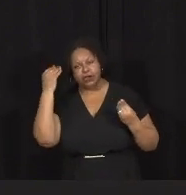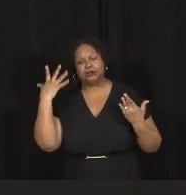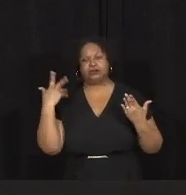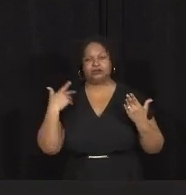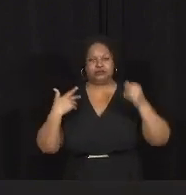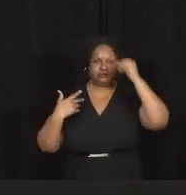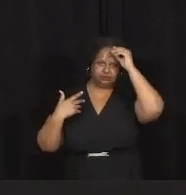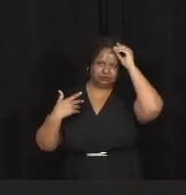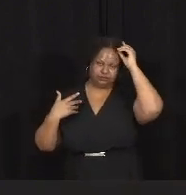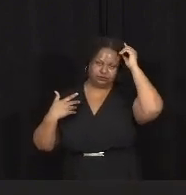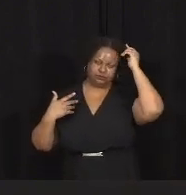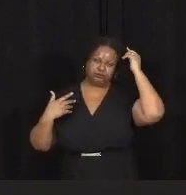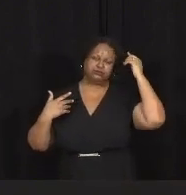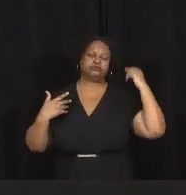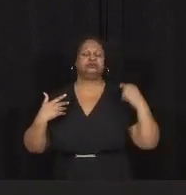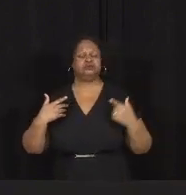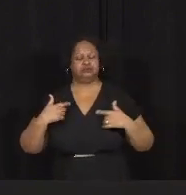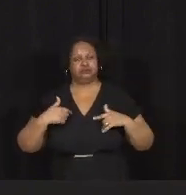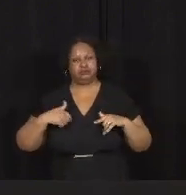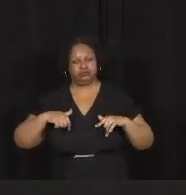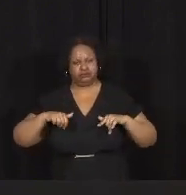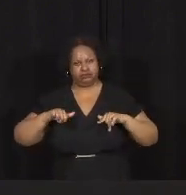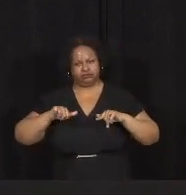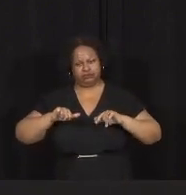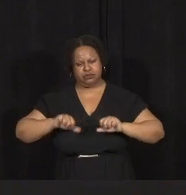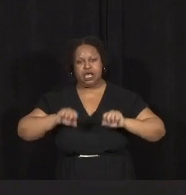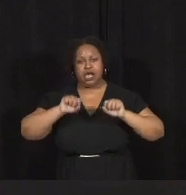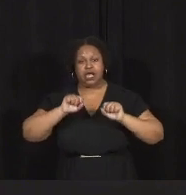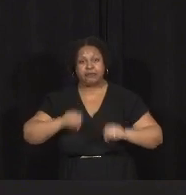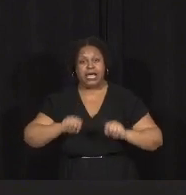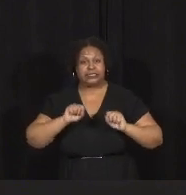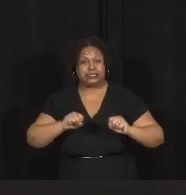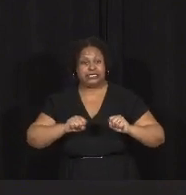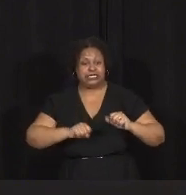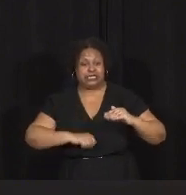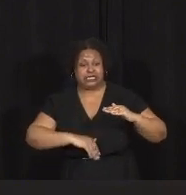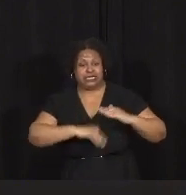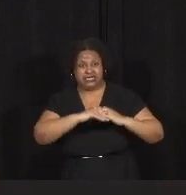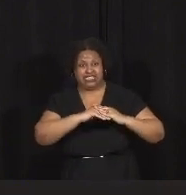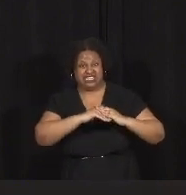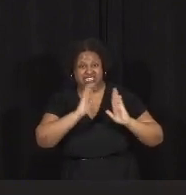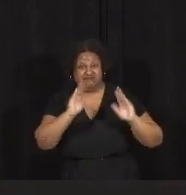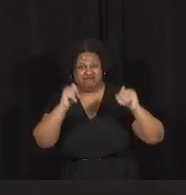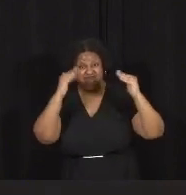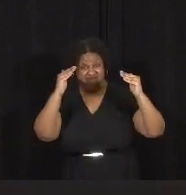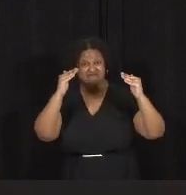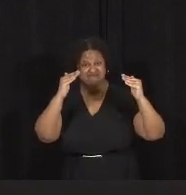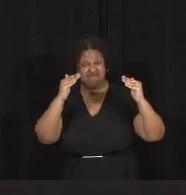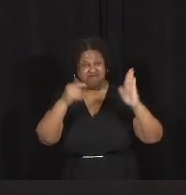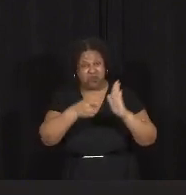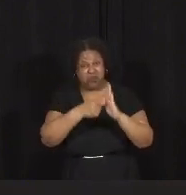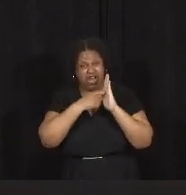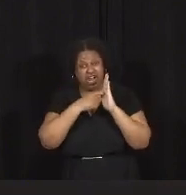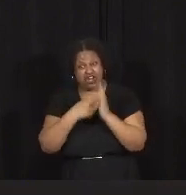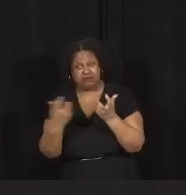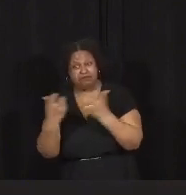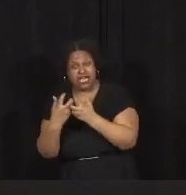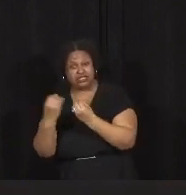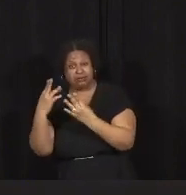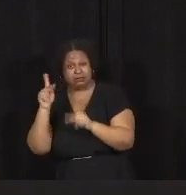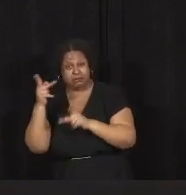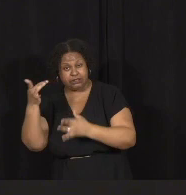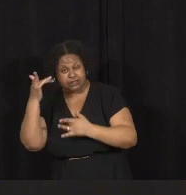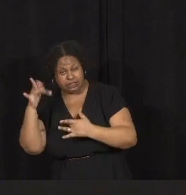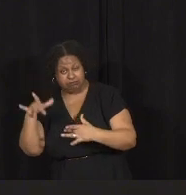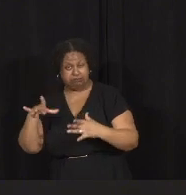be required, while we appreciate that the models can move, and as I mentioned in my talk, that first slide, we